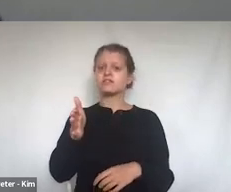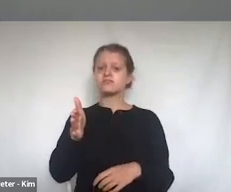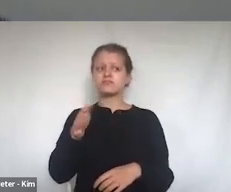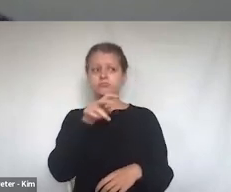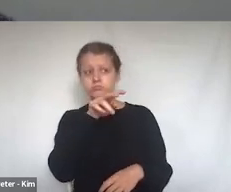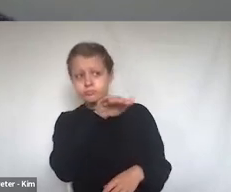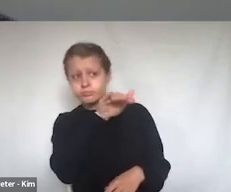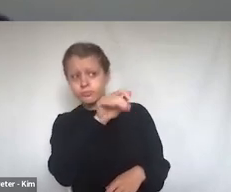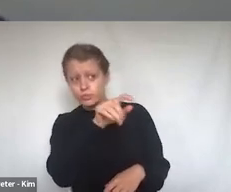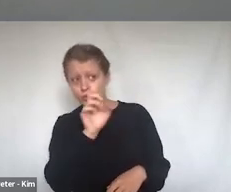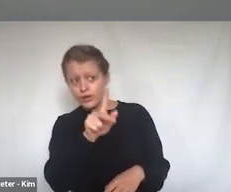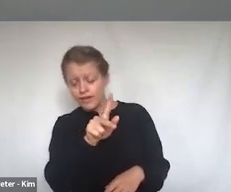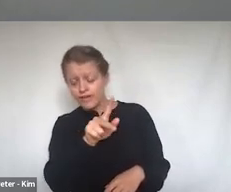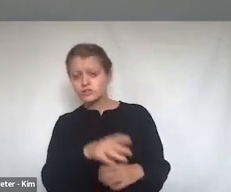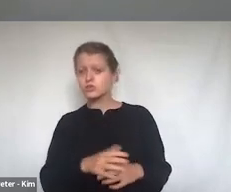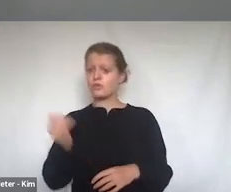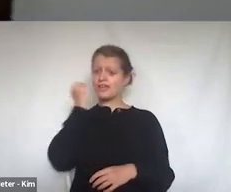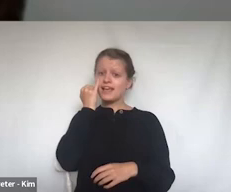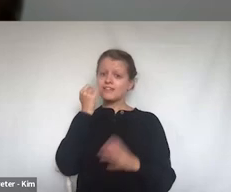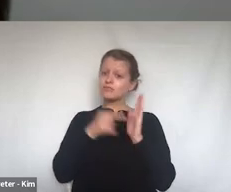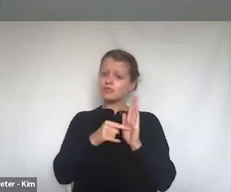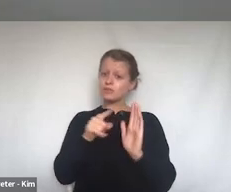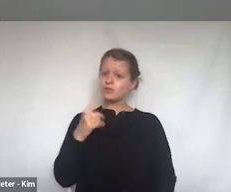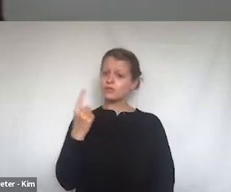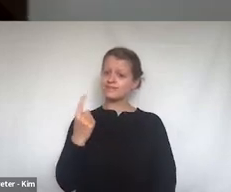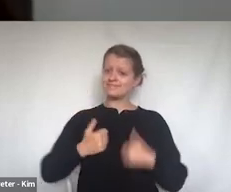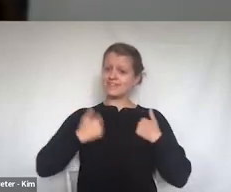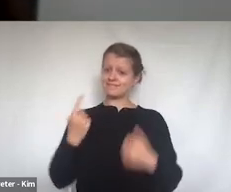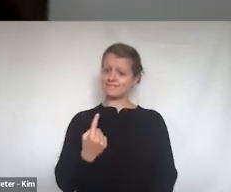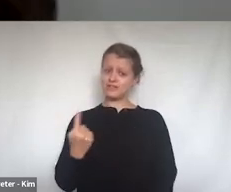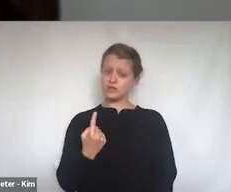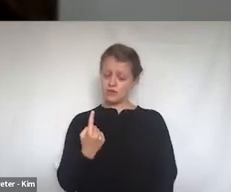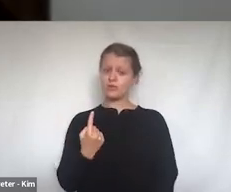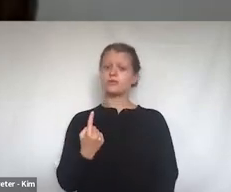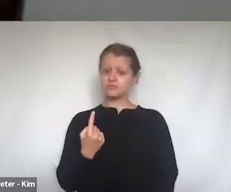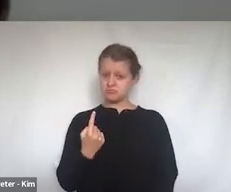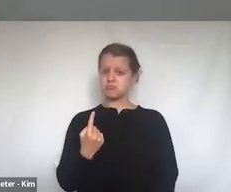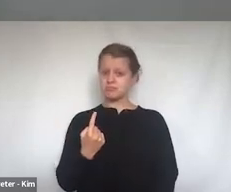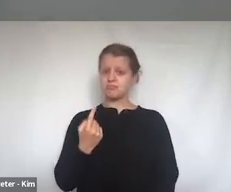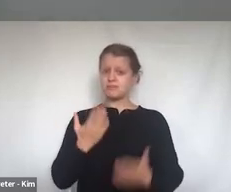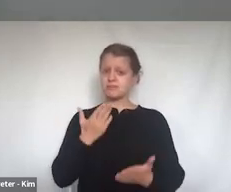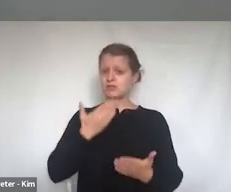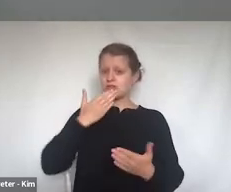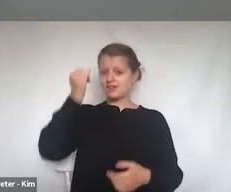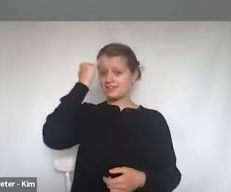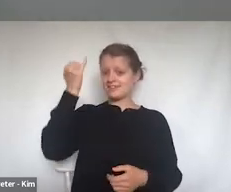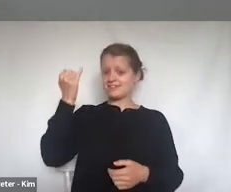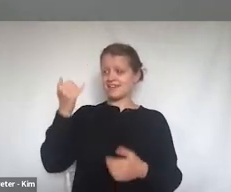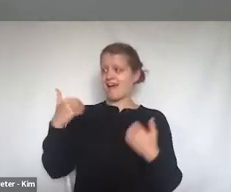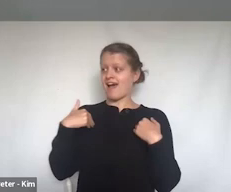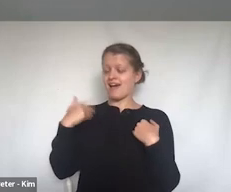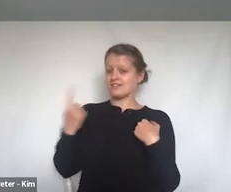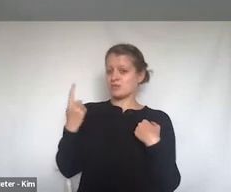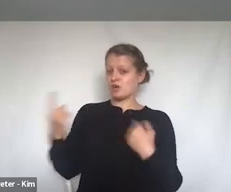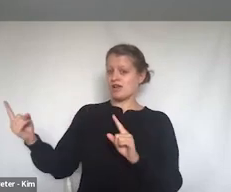So particularly if you live alone, like Dr. Schwandt said, that very high risk person in heat. So